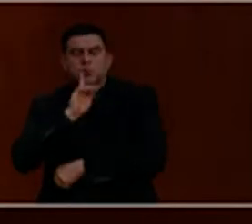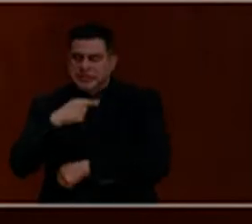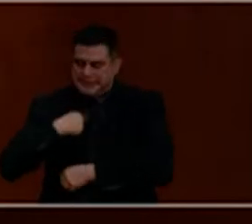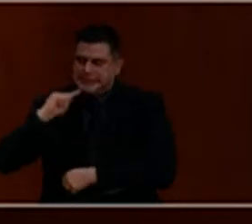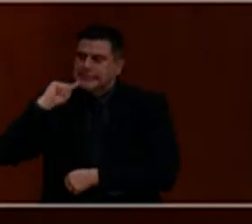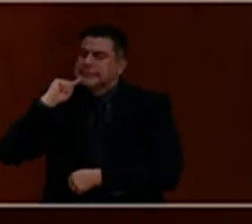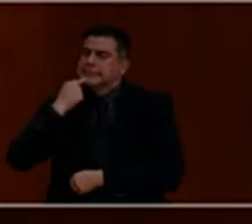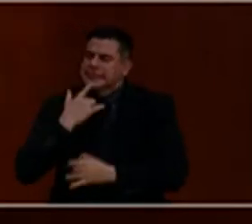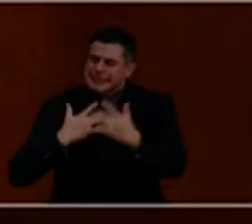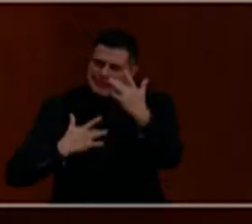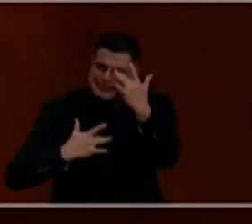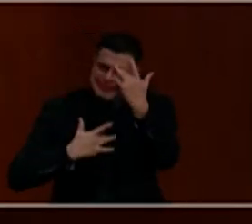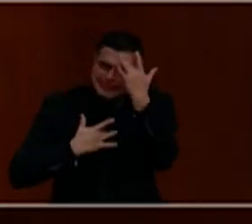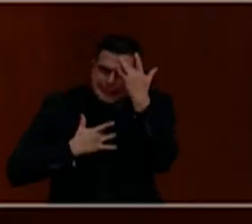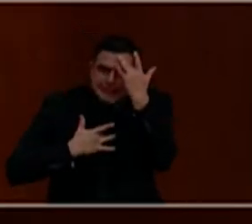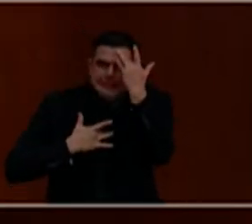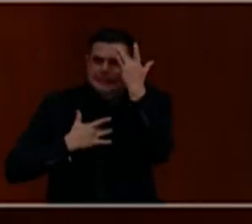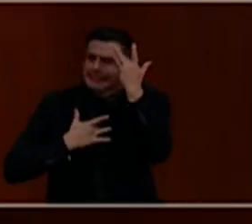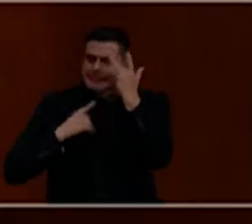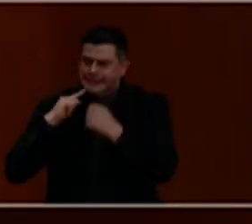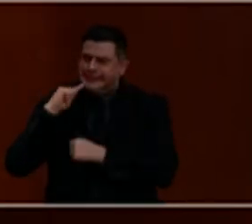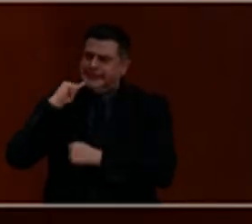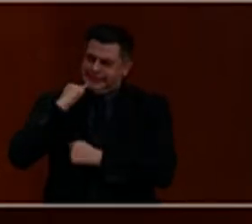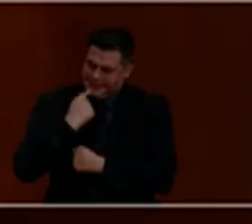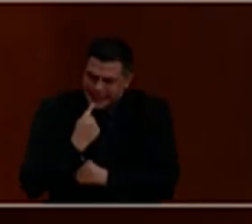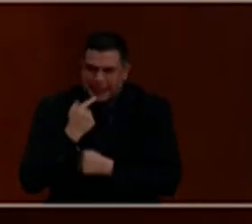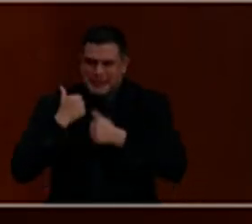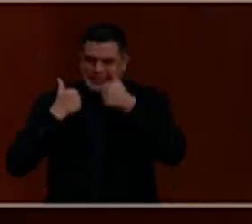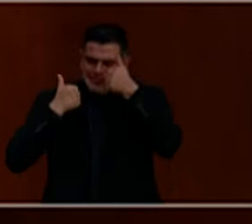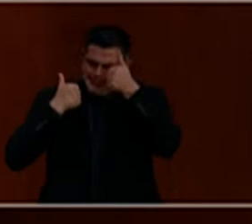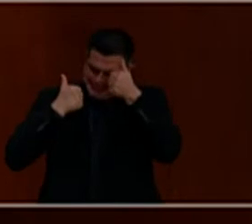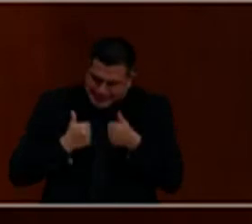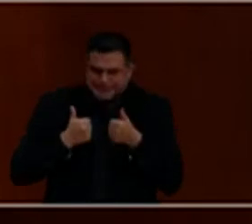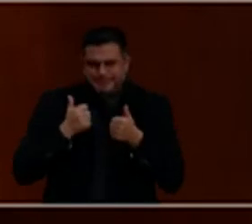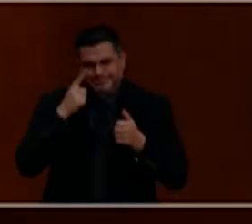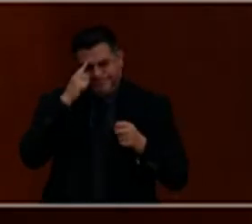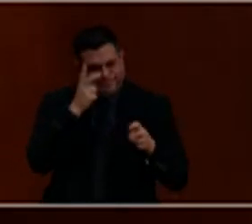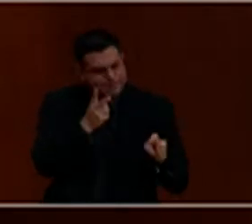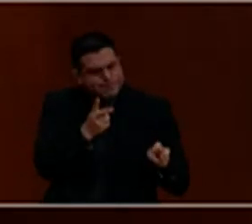know that I would not have made it had I not